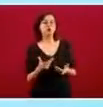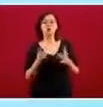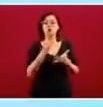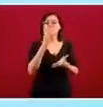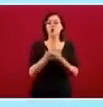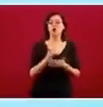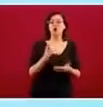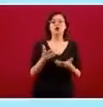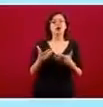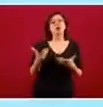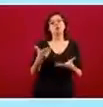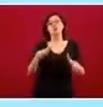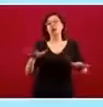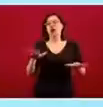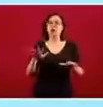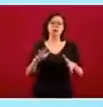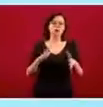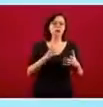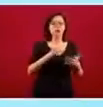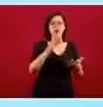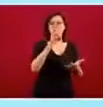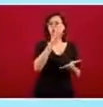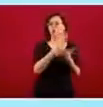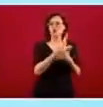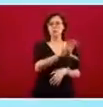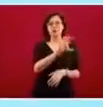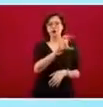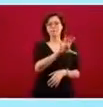migration between the two different systems